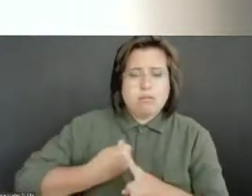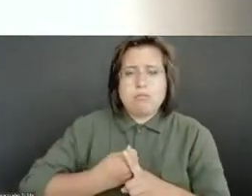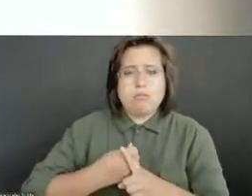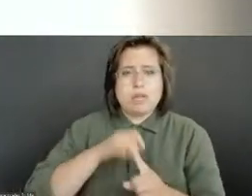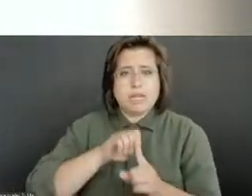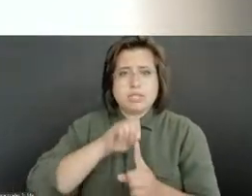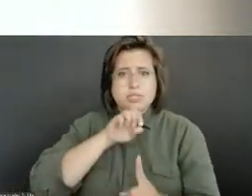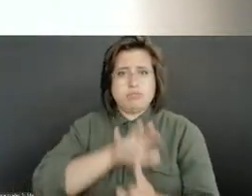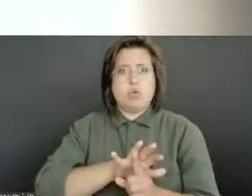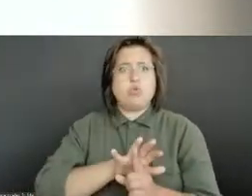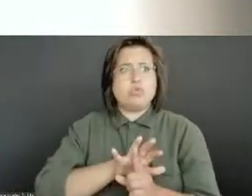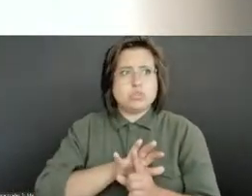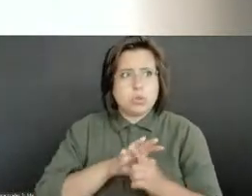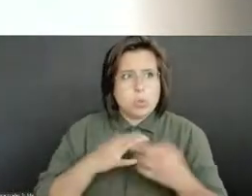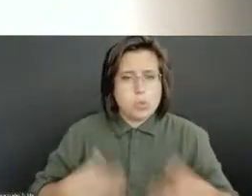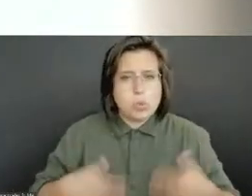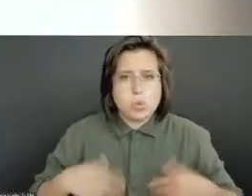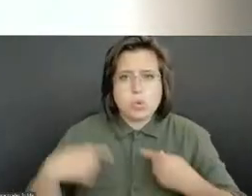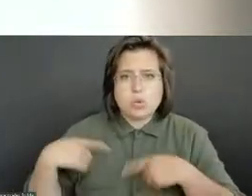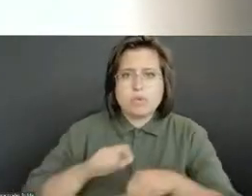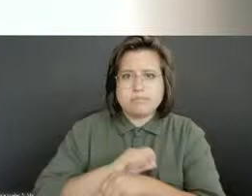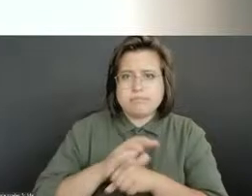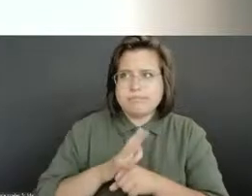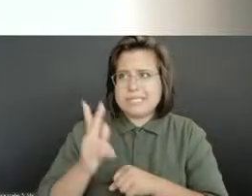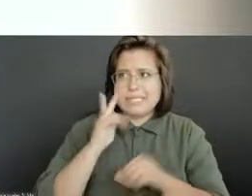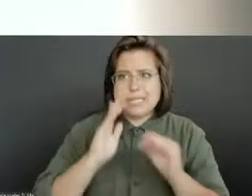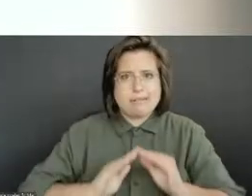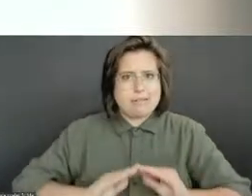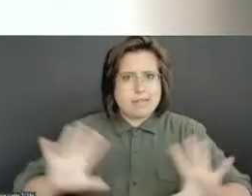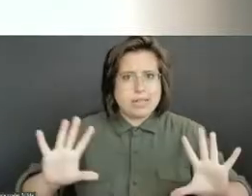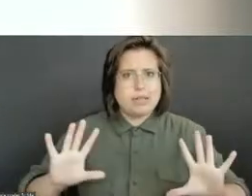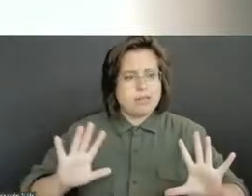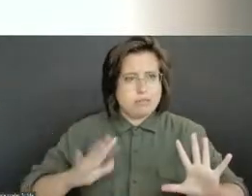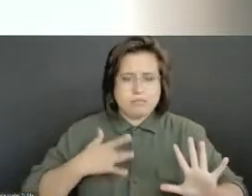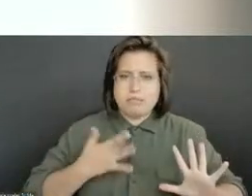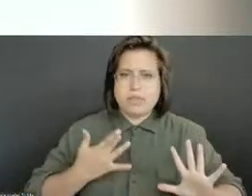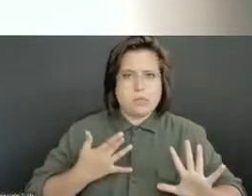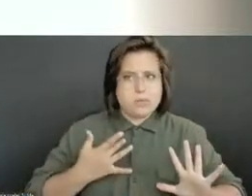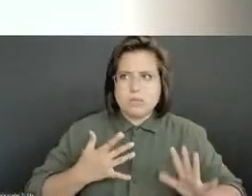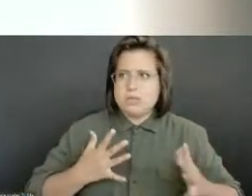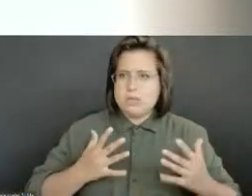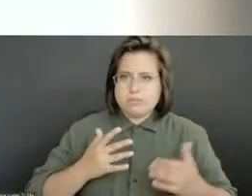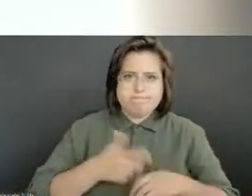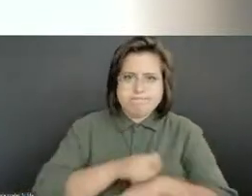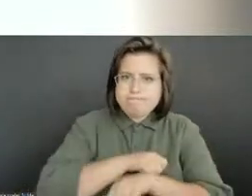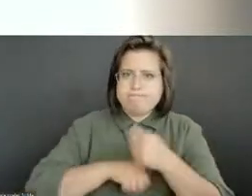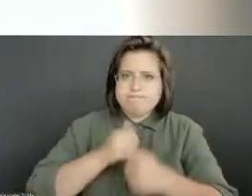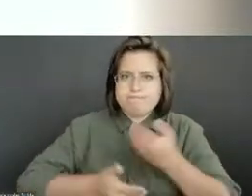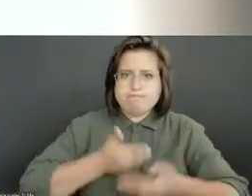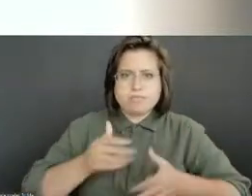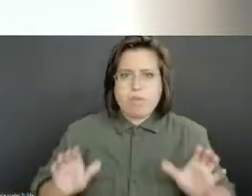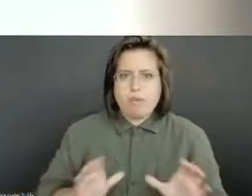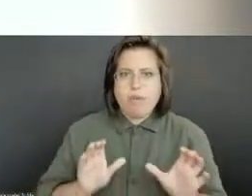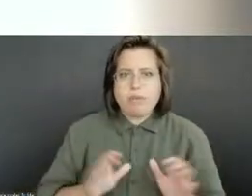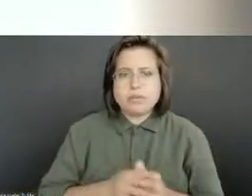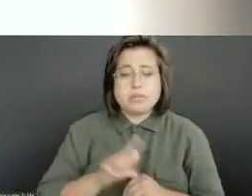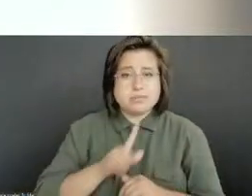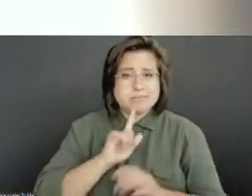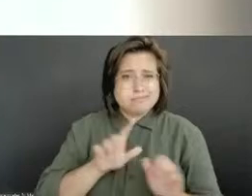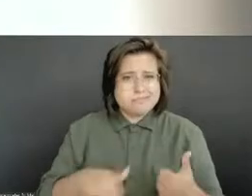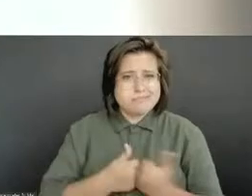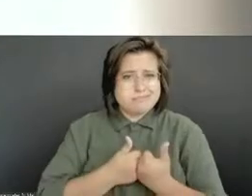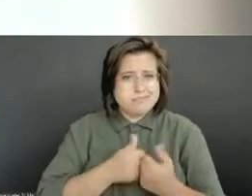really bringing to light during this pandemic, and it does compel us to act. This pandemic has really challenged the foundations of healthcare.